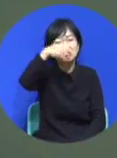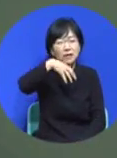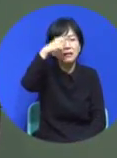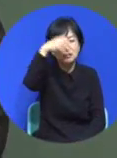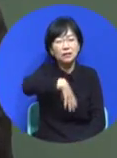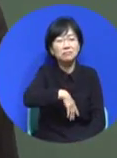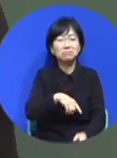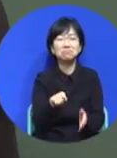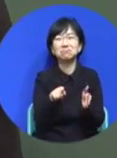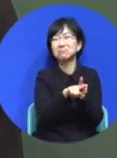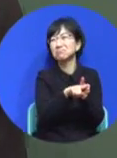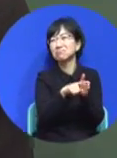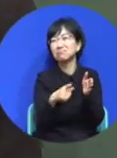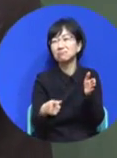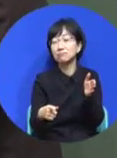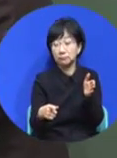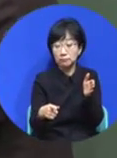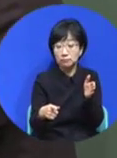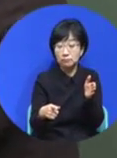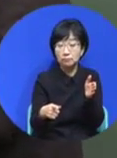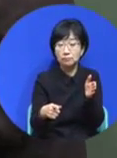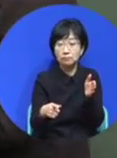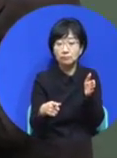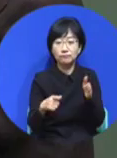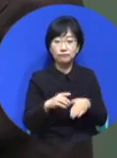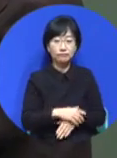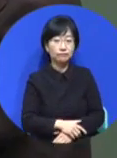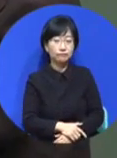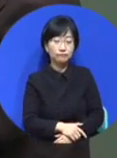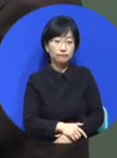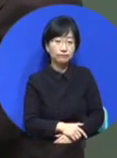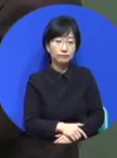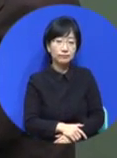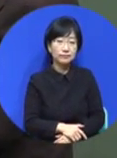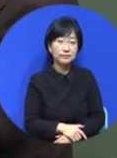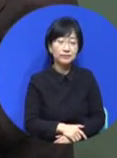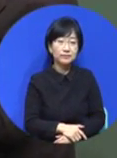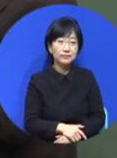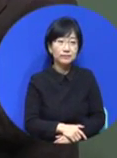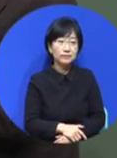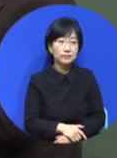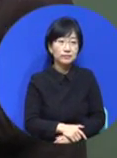And he actually didn't think of it as serious, the results of disbelief.